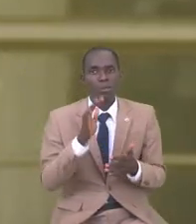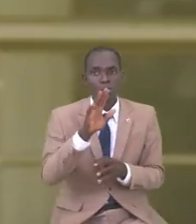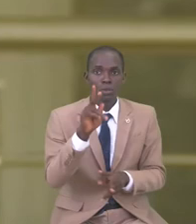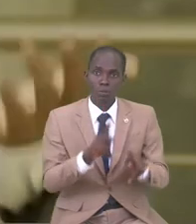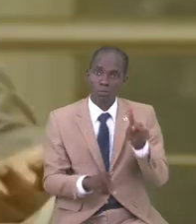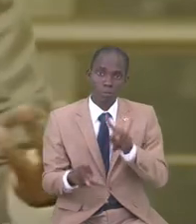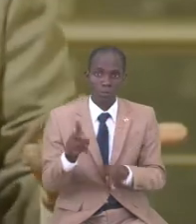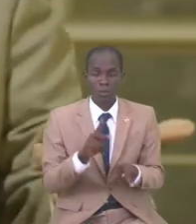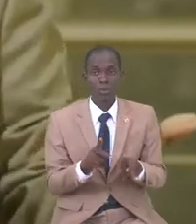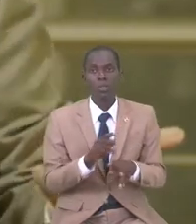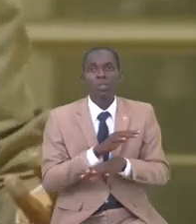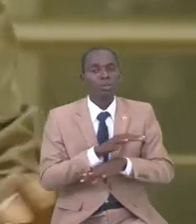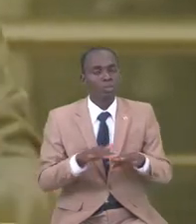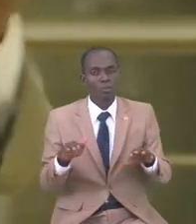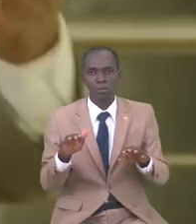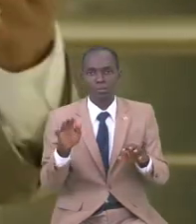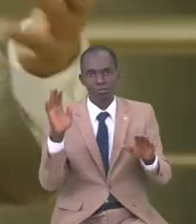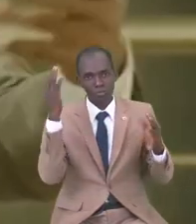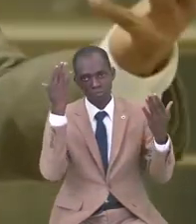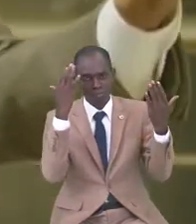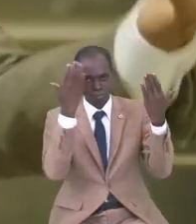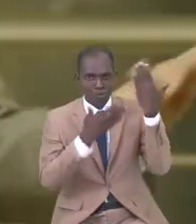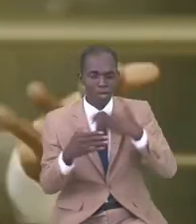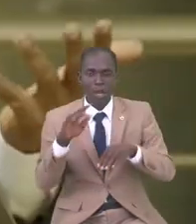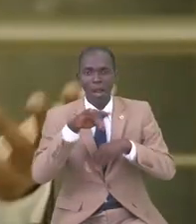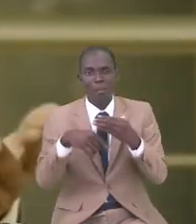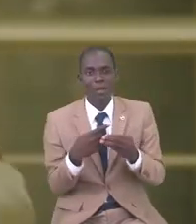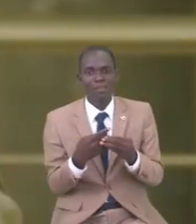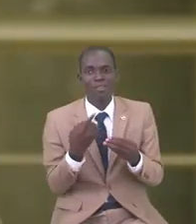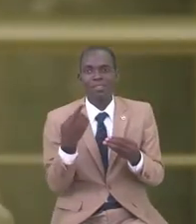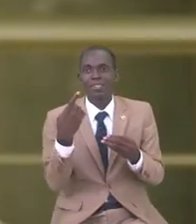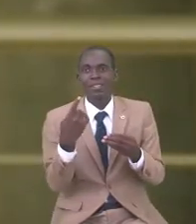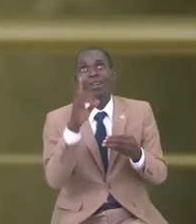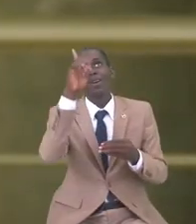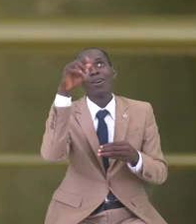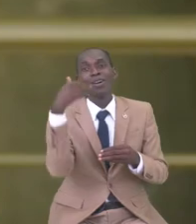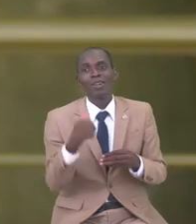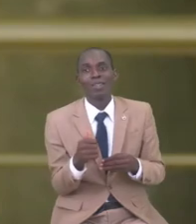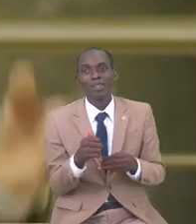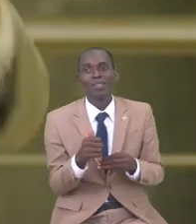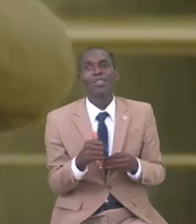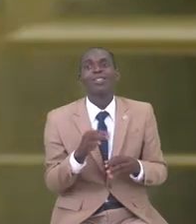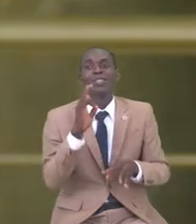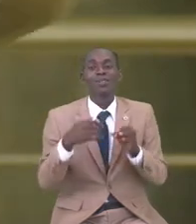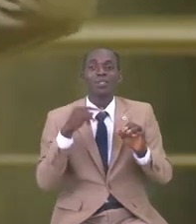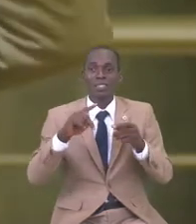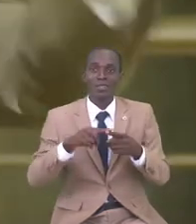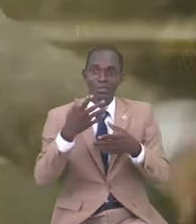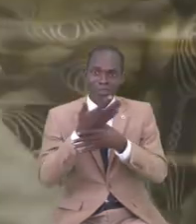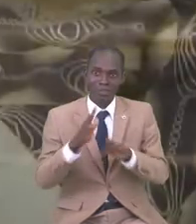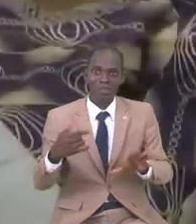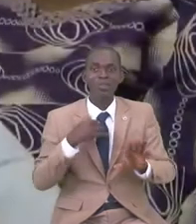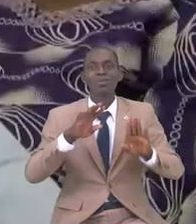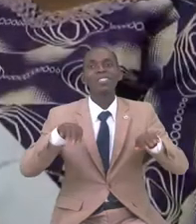worry about offering. If we need to divide the offering when we get there on Sunday, we'll give you all